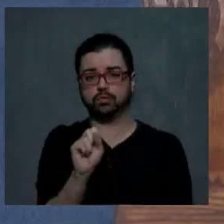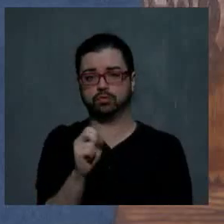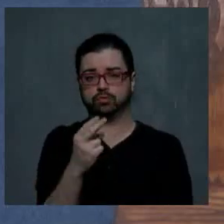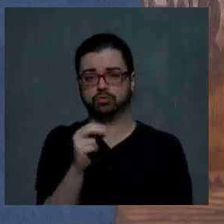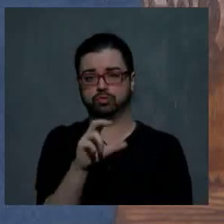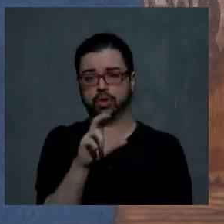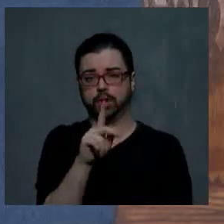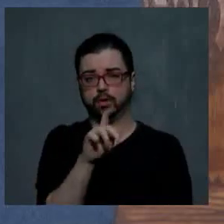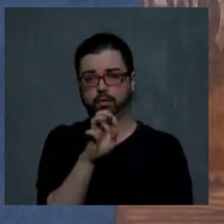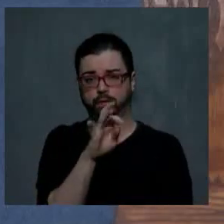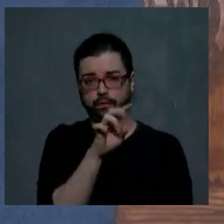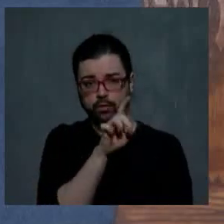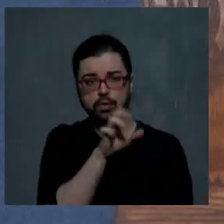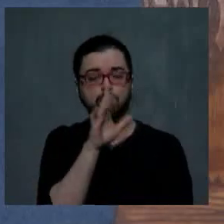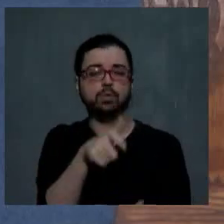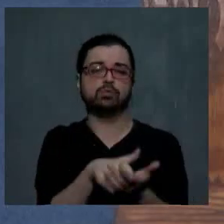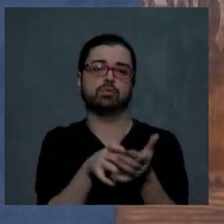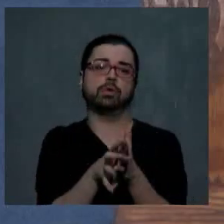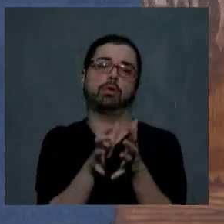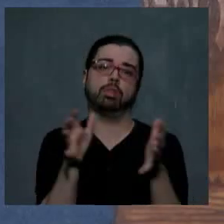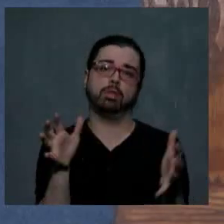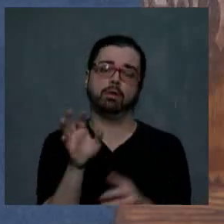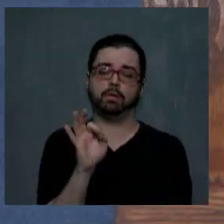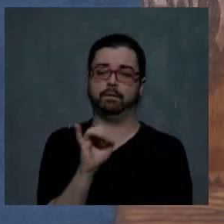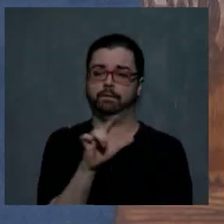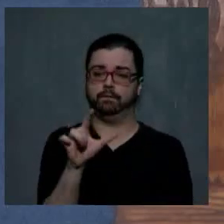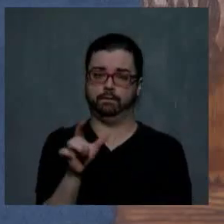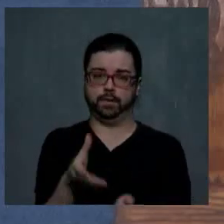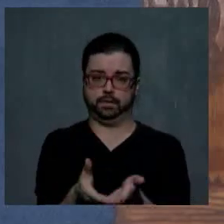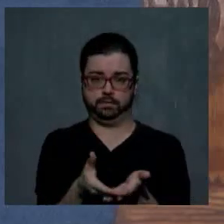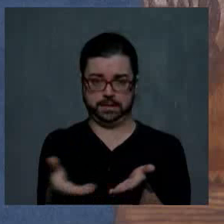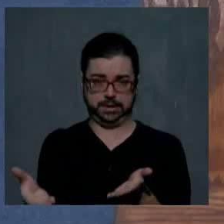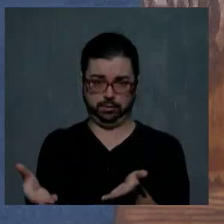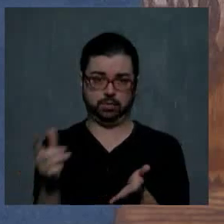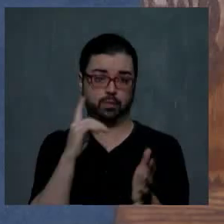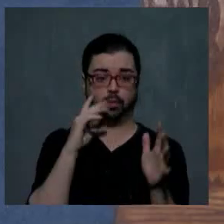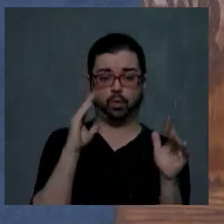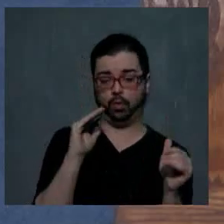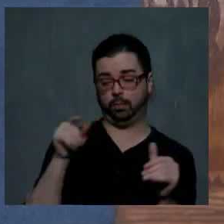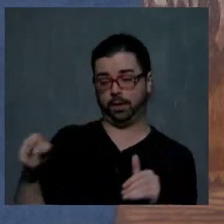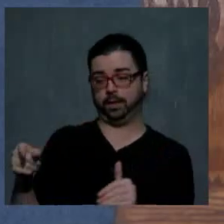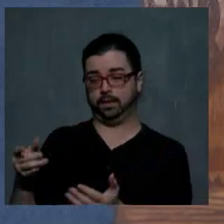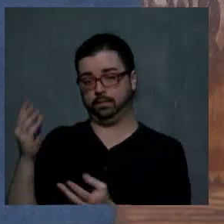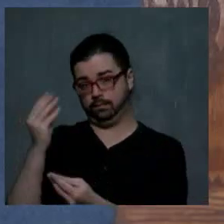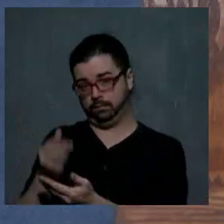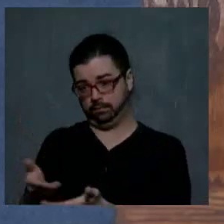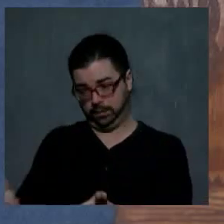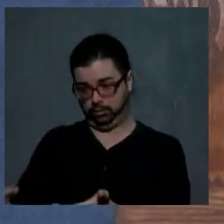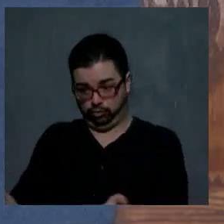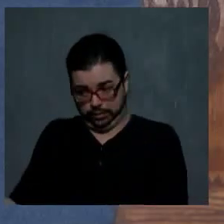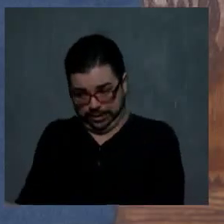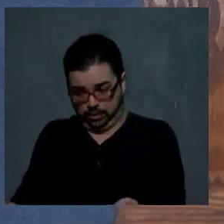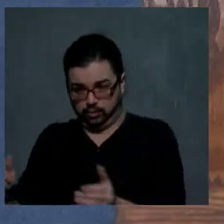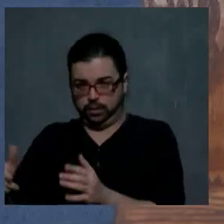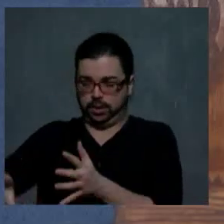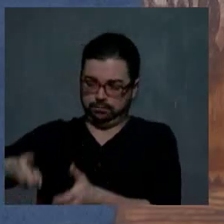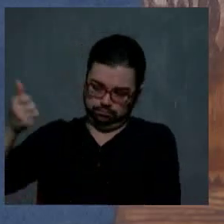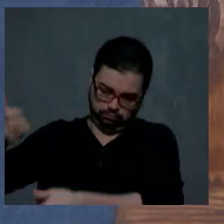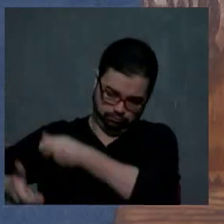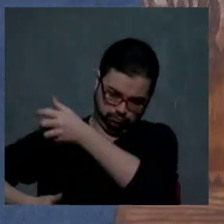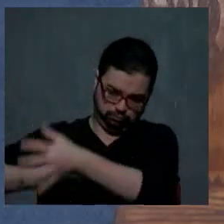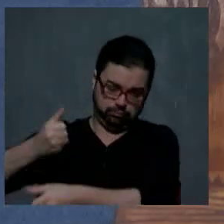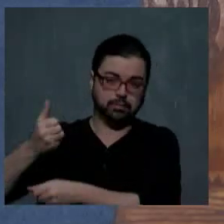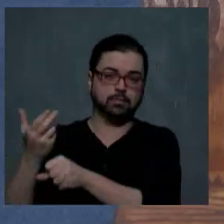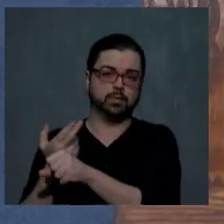significant amounts of fill material, and then we're hoping that the material at this location can be excavated and then used for either construction of that fill or